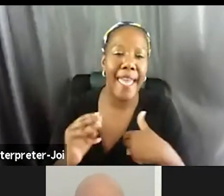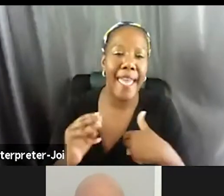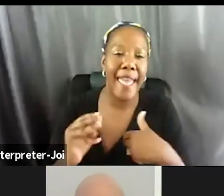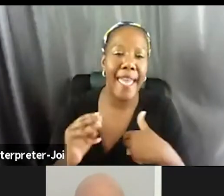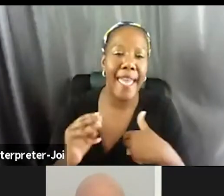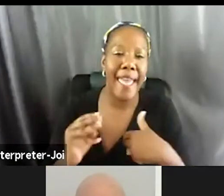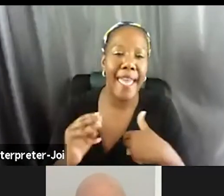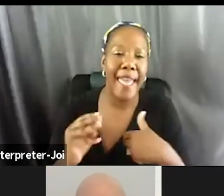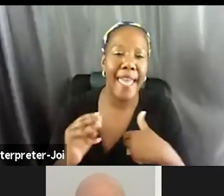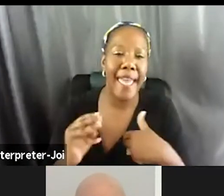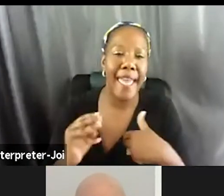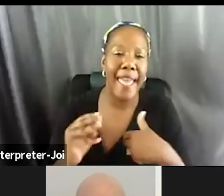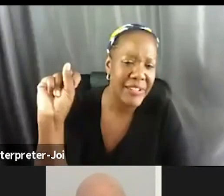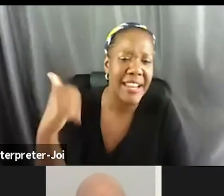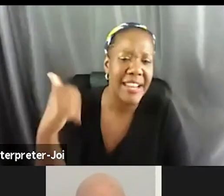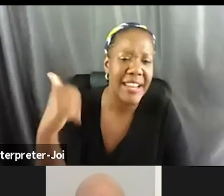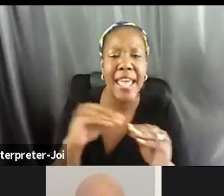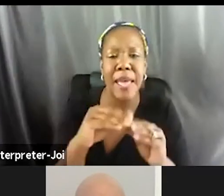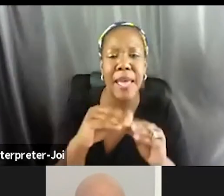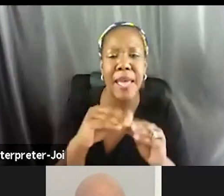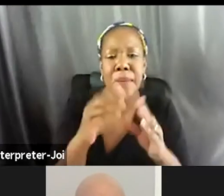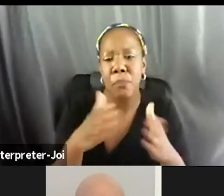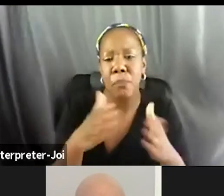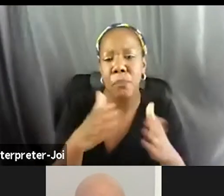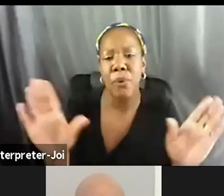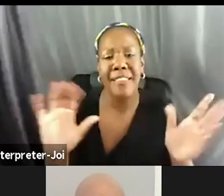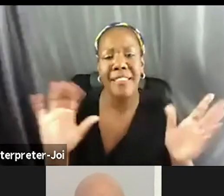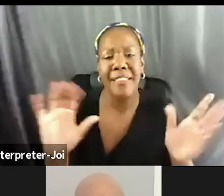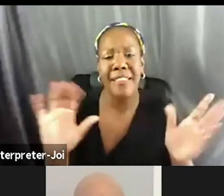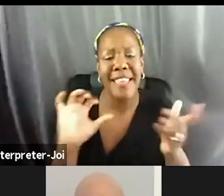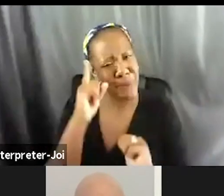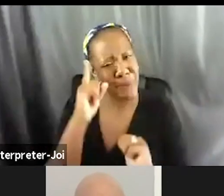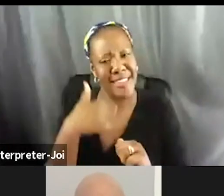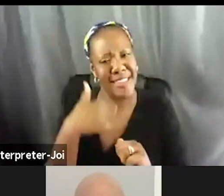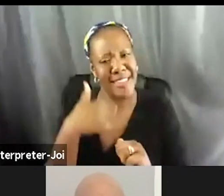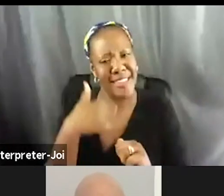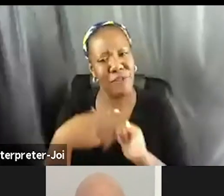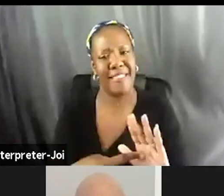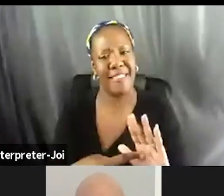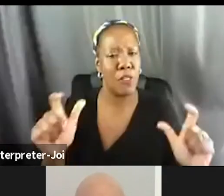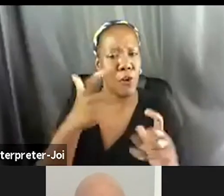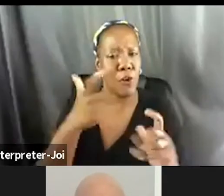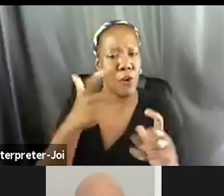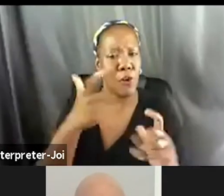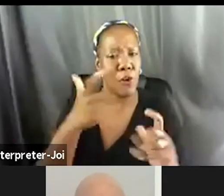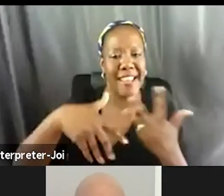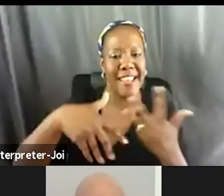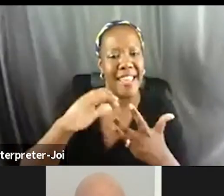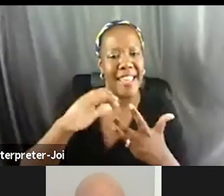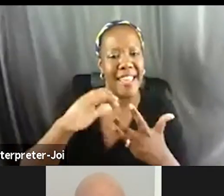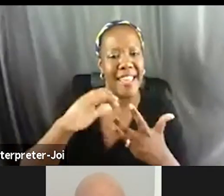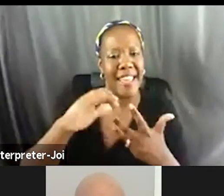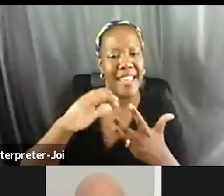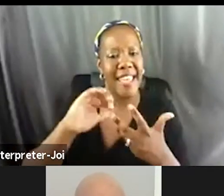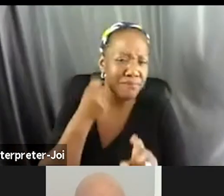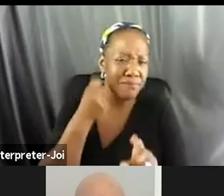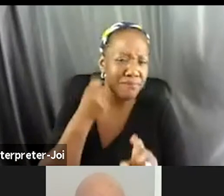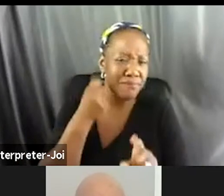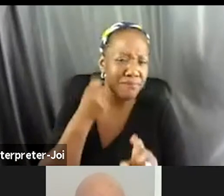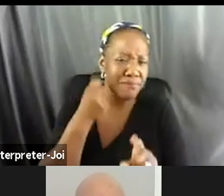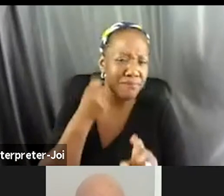what do you think needs to happen to kind of really make that message, you know, stick? The things that you were saying, how do we make that stick more